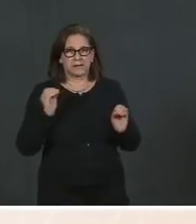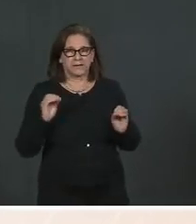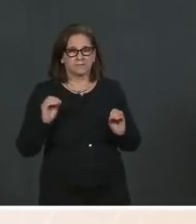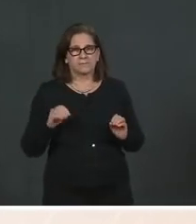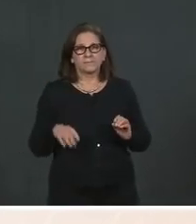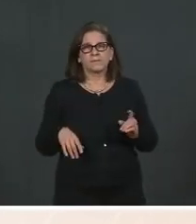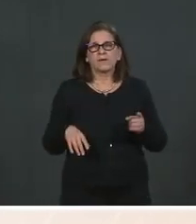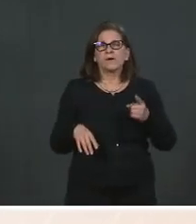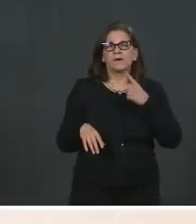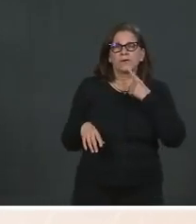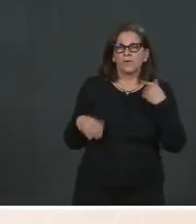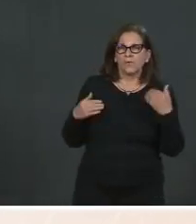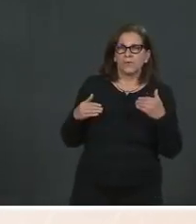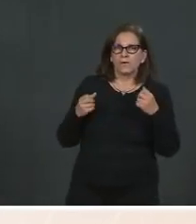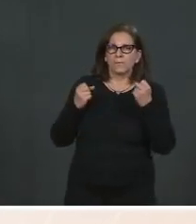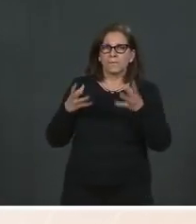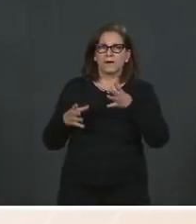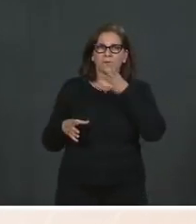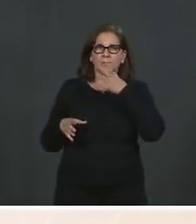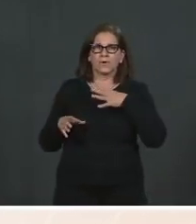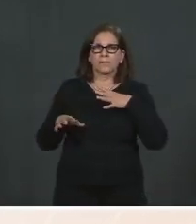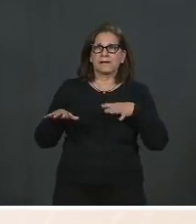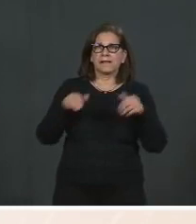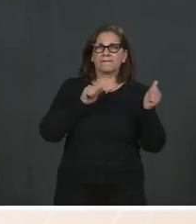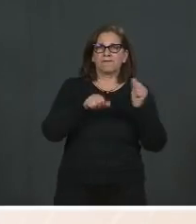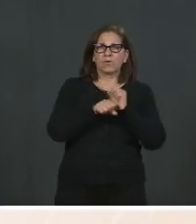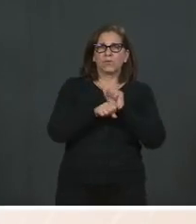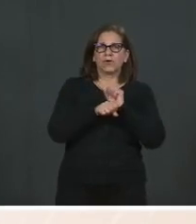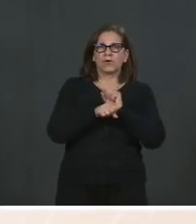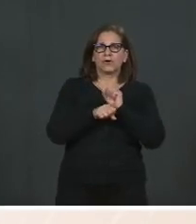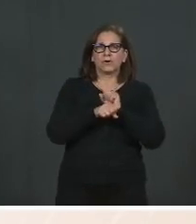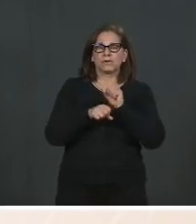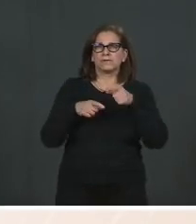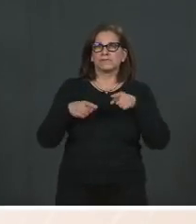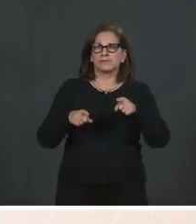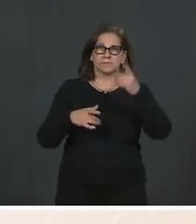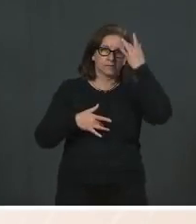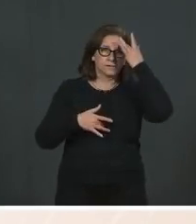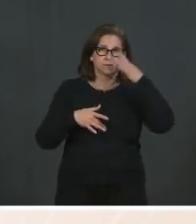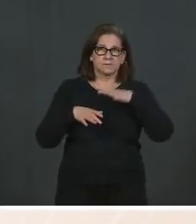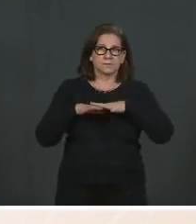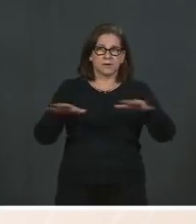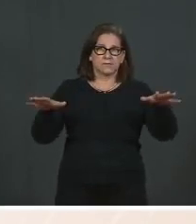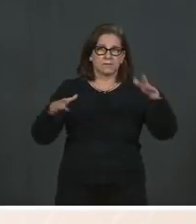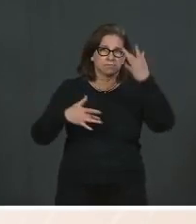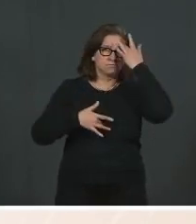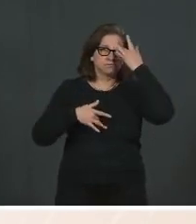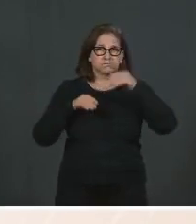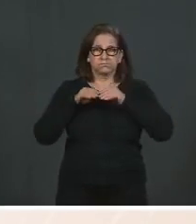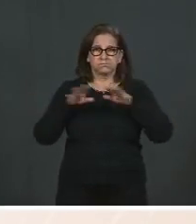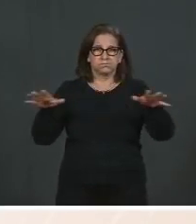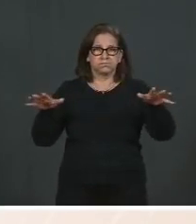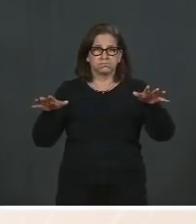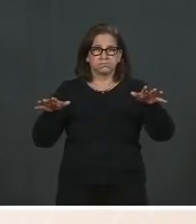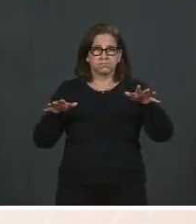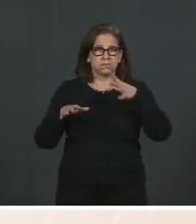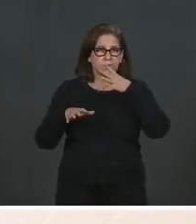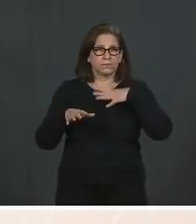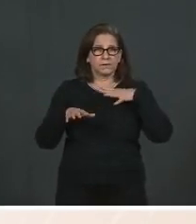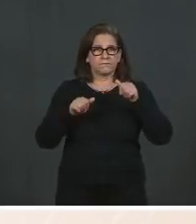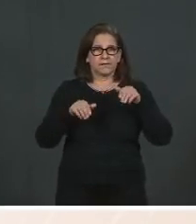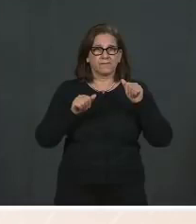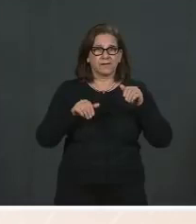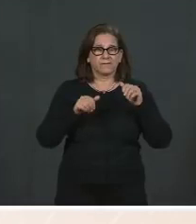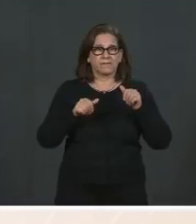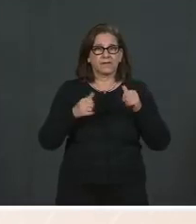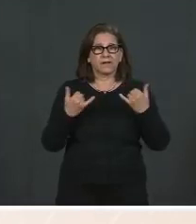during the pandemic is a national emergency. The President has said that we're dealing with an acute, immediate childcare crisis in